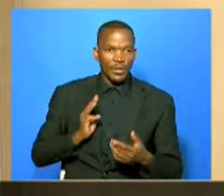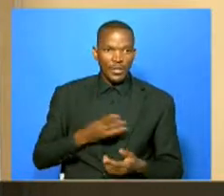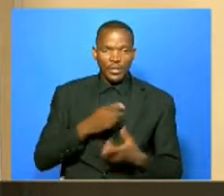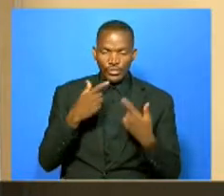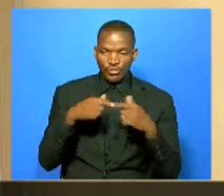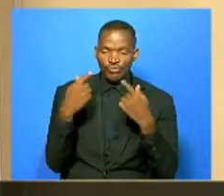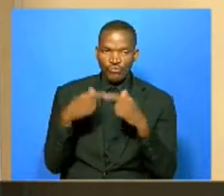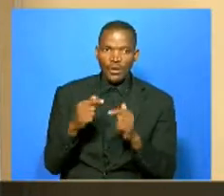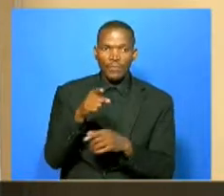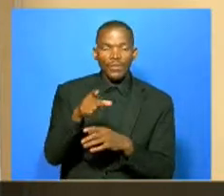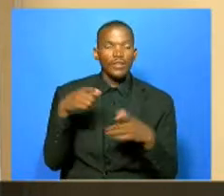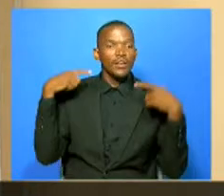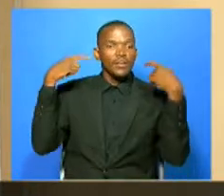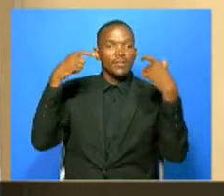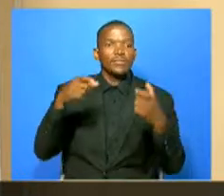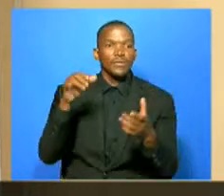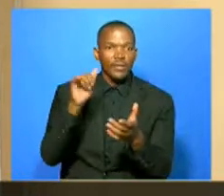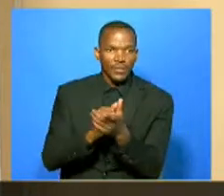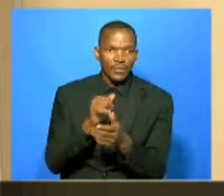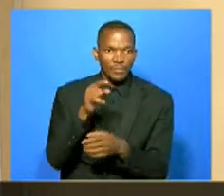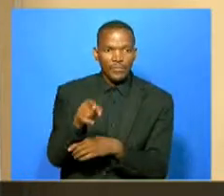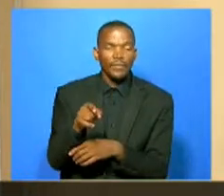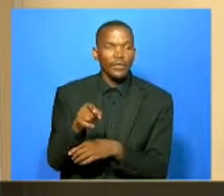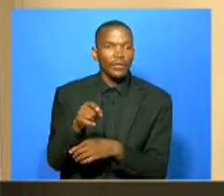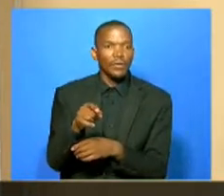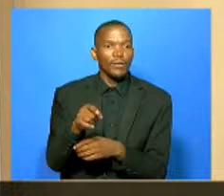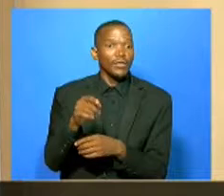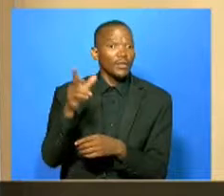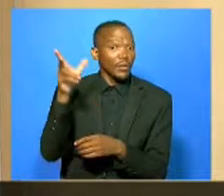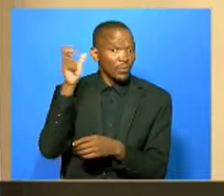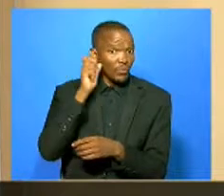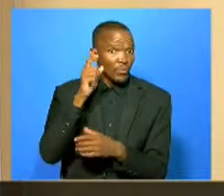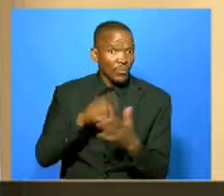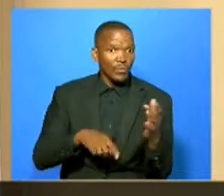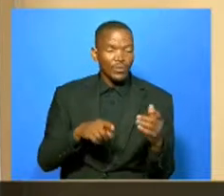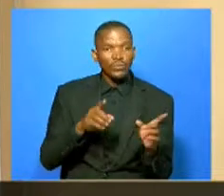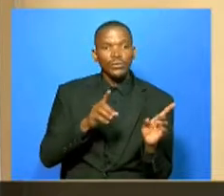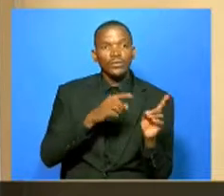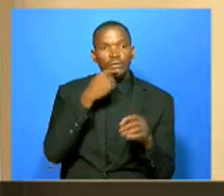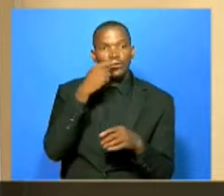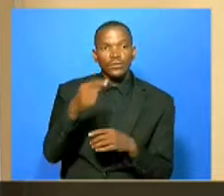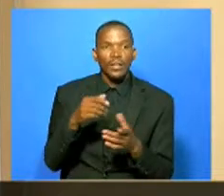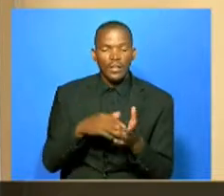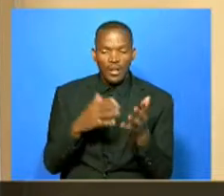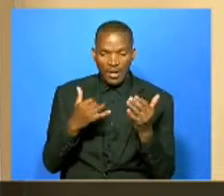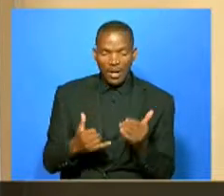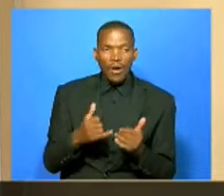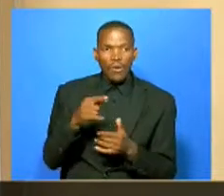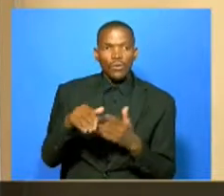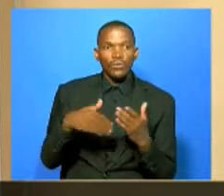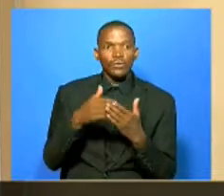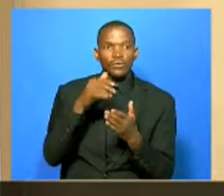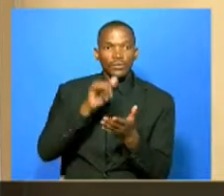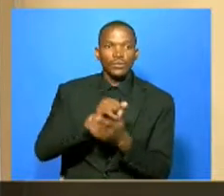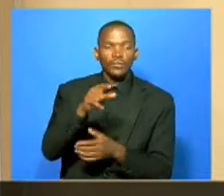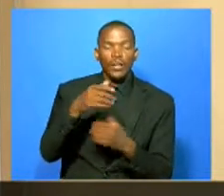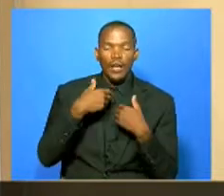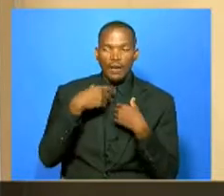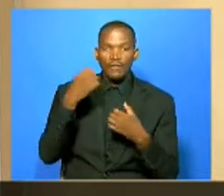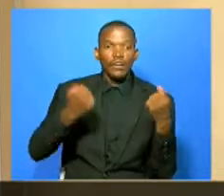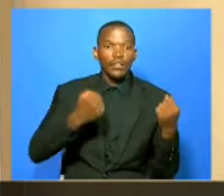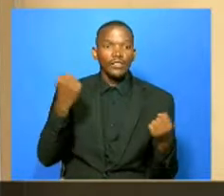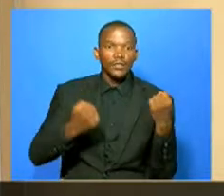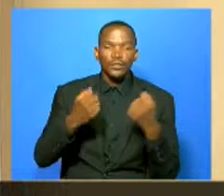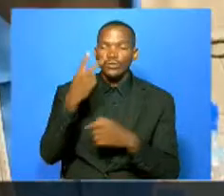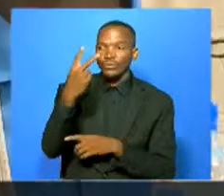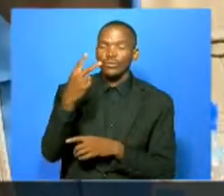re buisana le puso ya rona mme ra feleletsa ba utlwile selelo sa rona gompieno a ka re bua yana re na le dikoloi tse pedi tse e